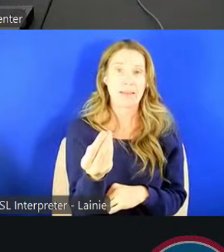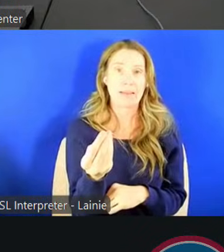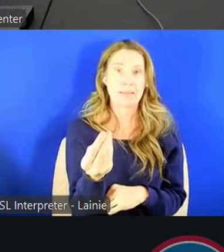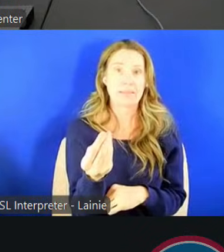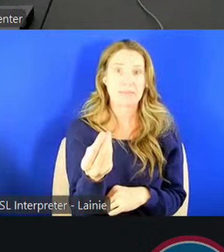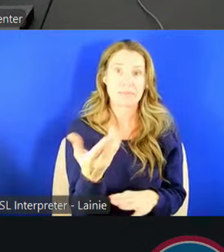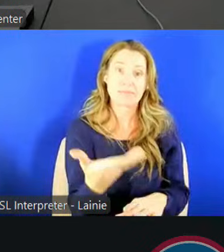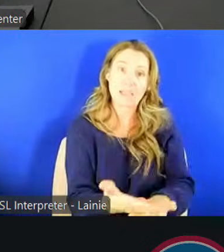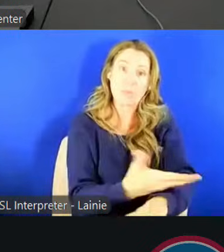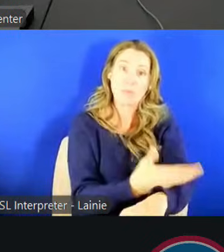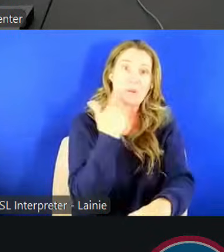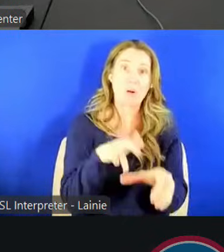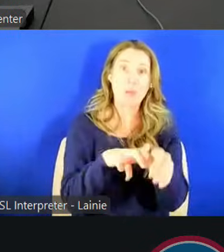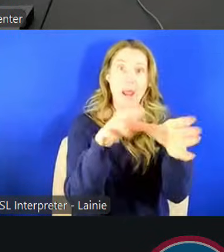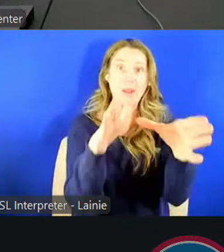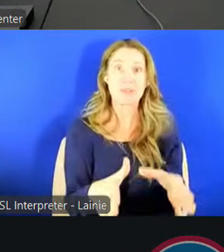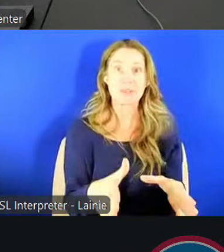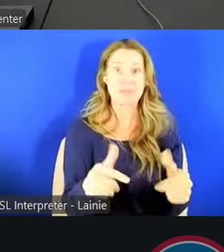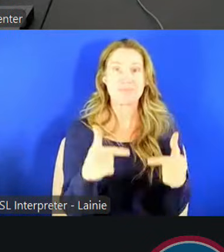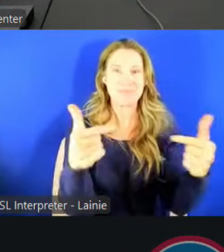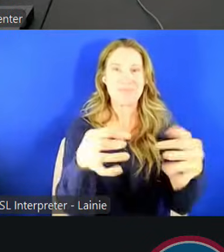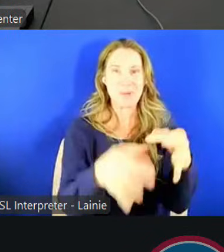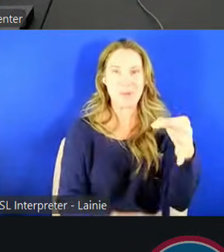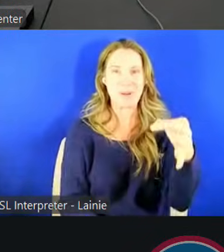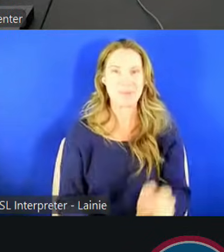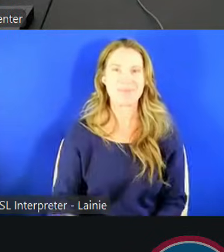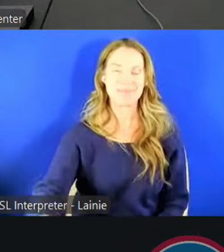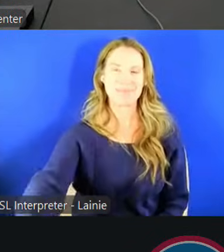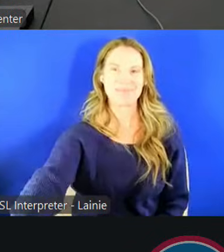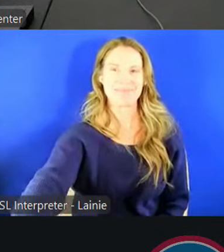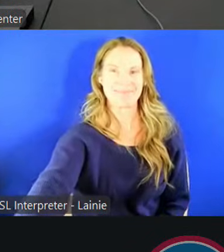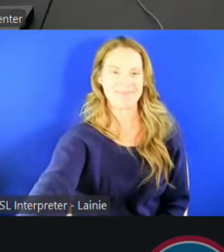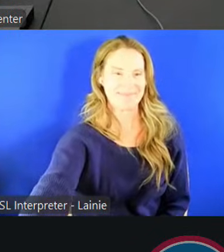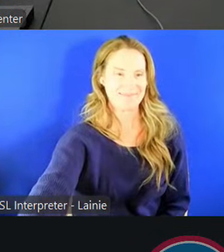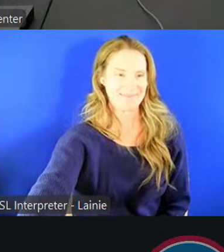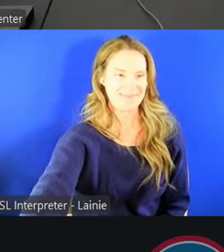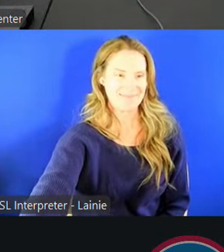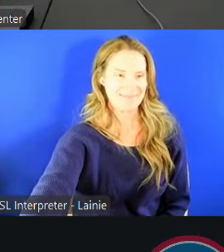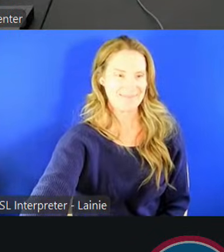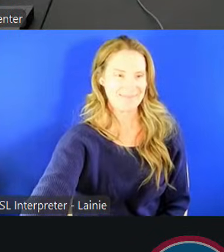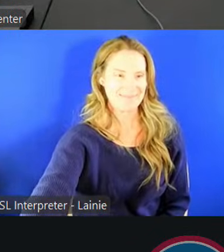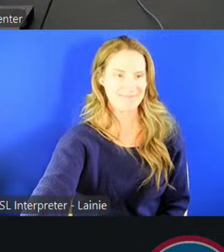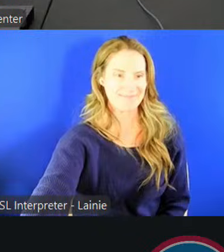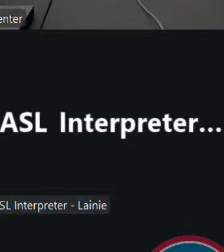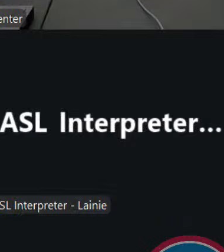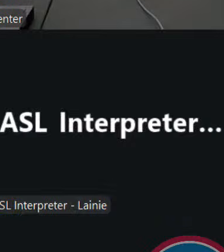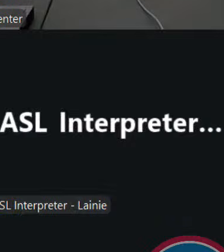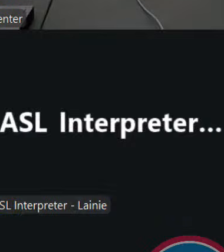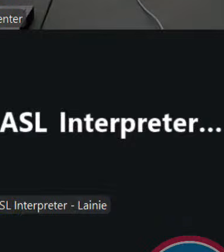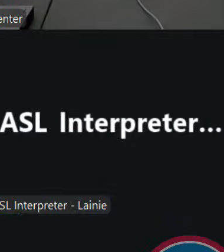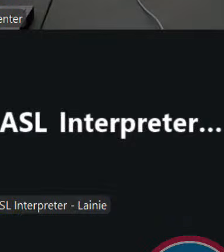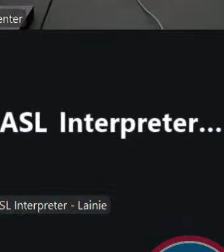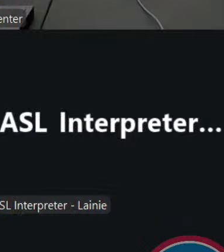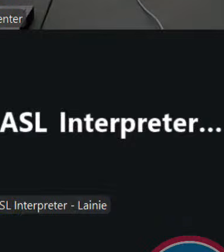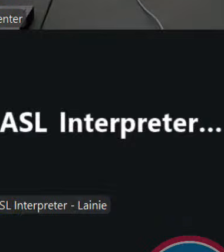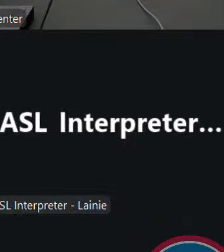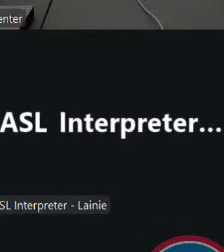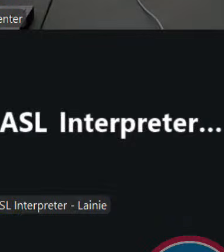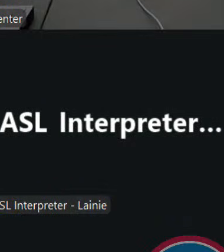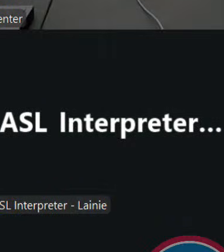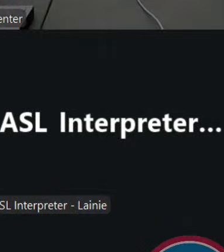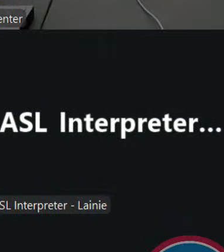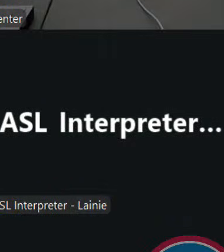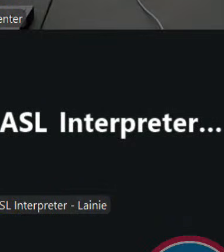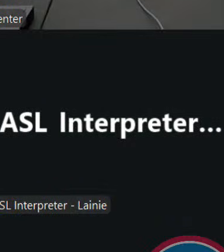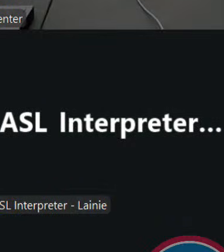better for our riders. Also, we're rolling out tactile bus stop signs to all bus stops in the system. You may have seen